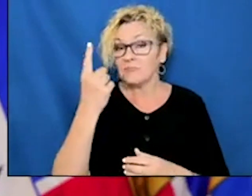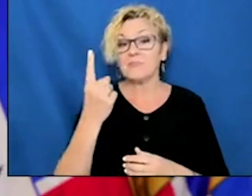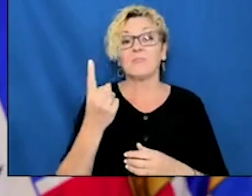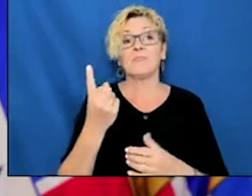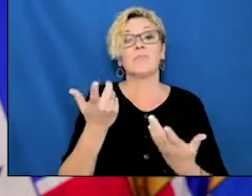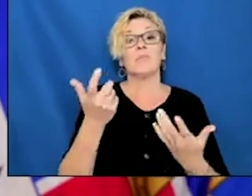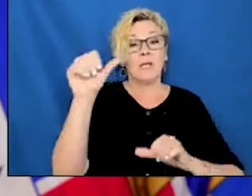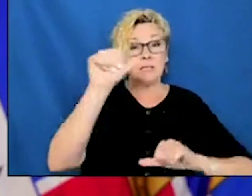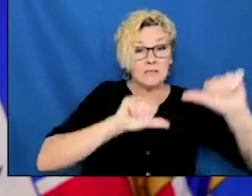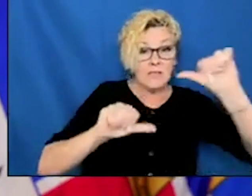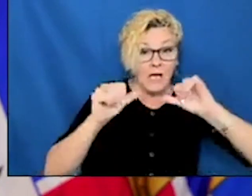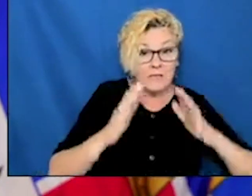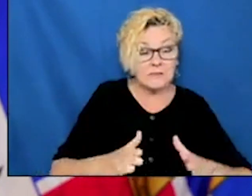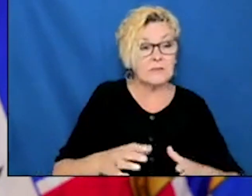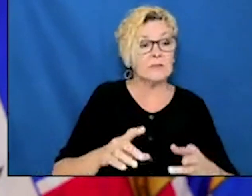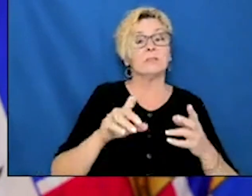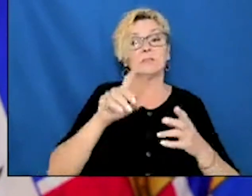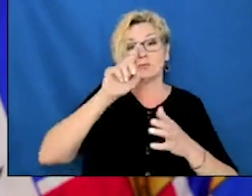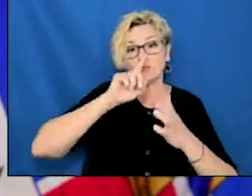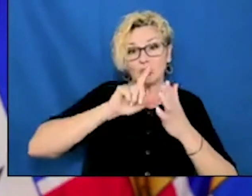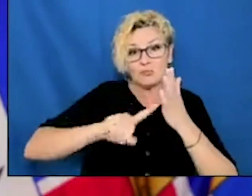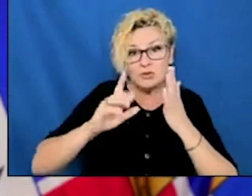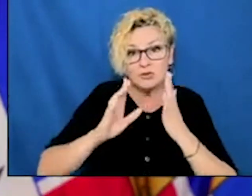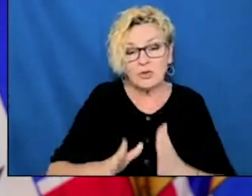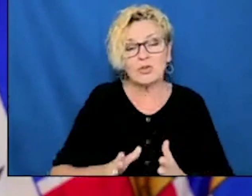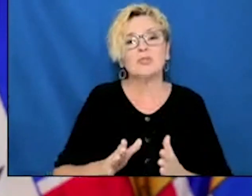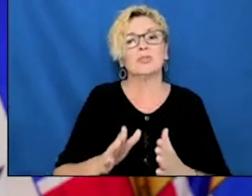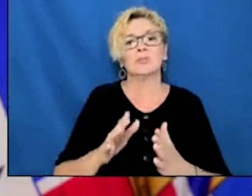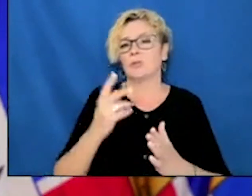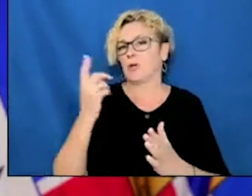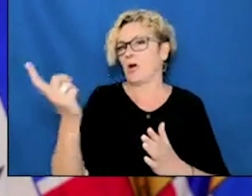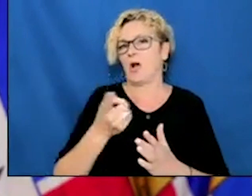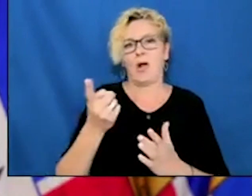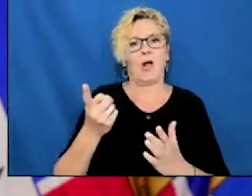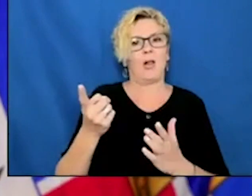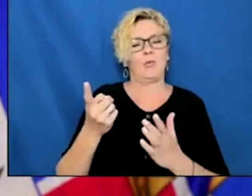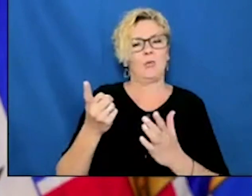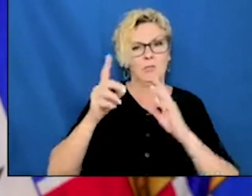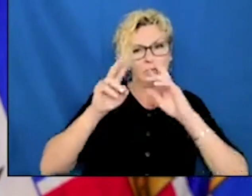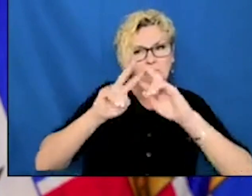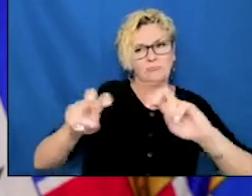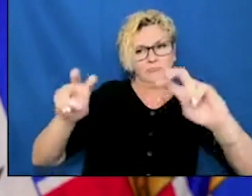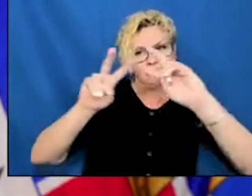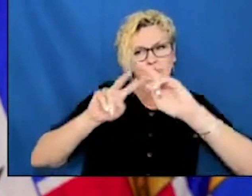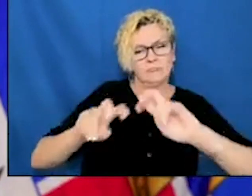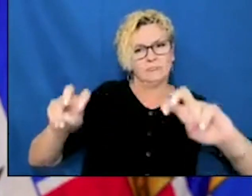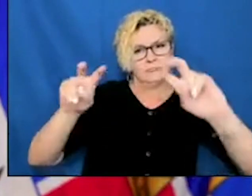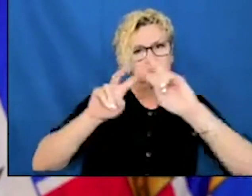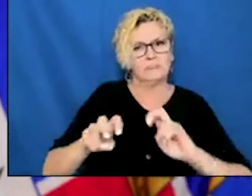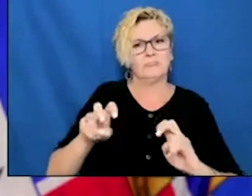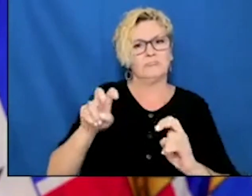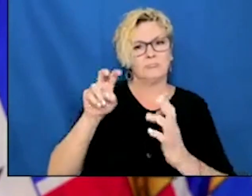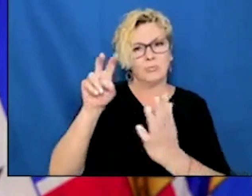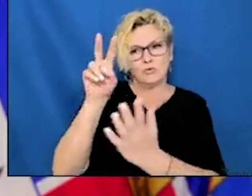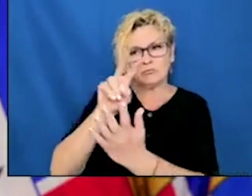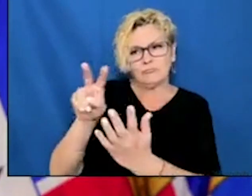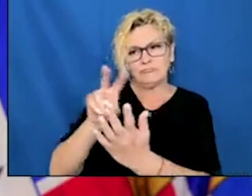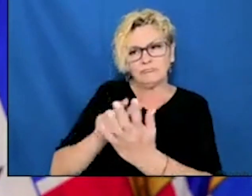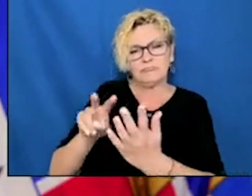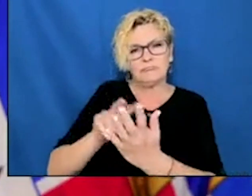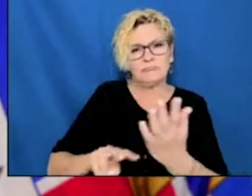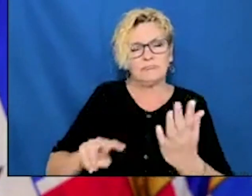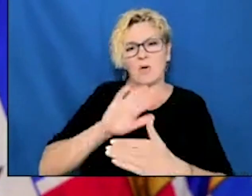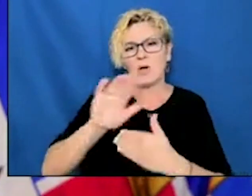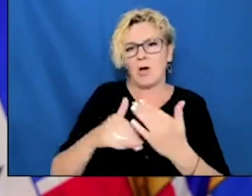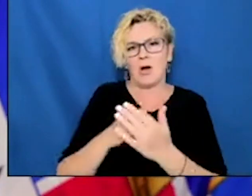and leaders from across the province. And that's a process that's ongoing. Since last January, we have data